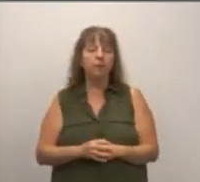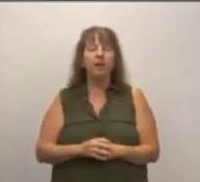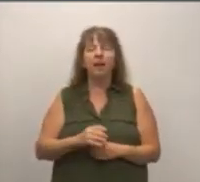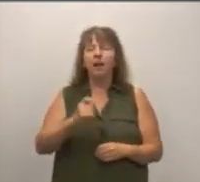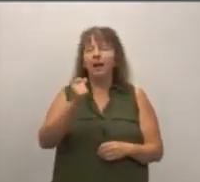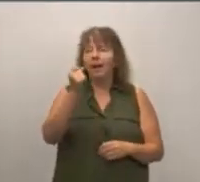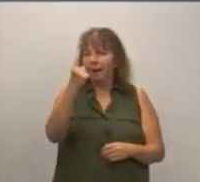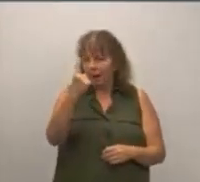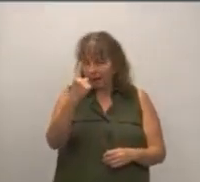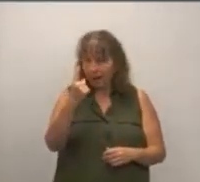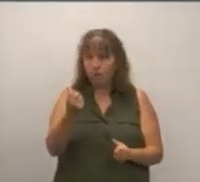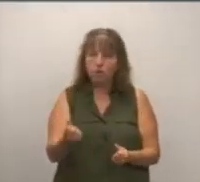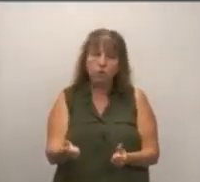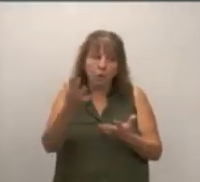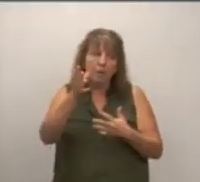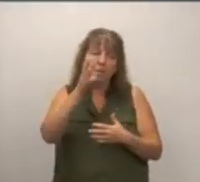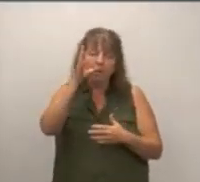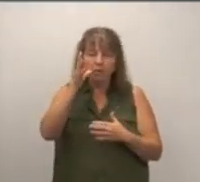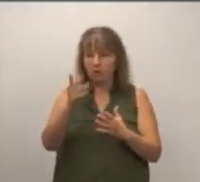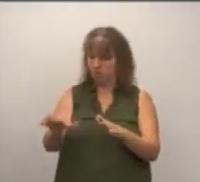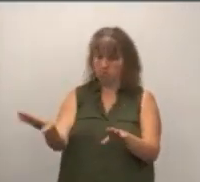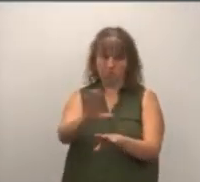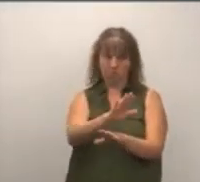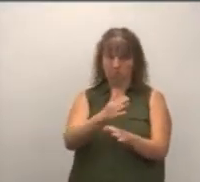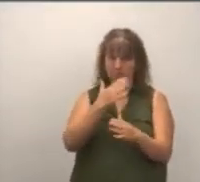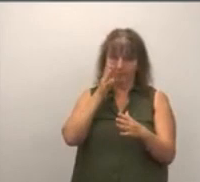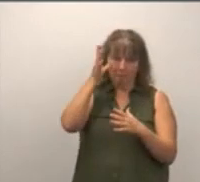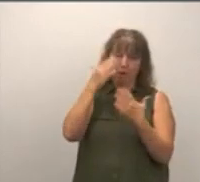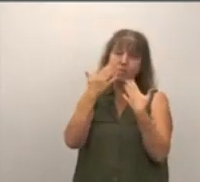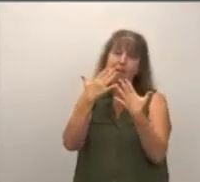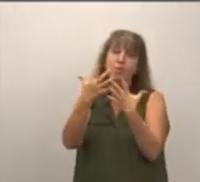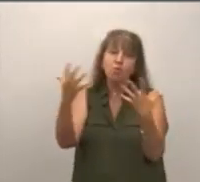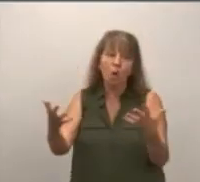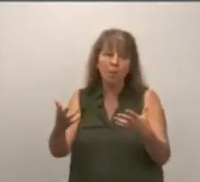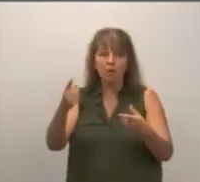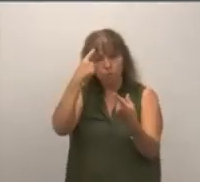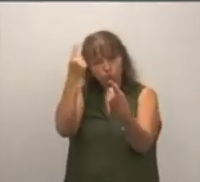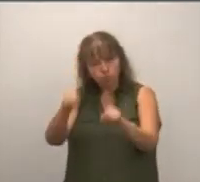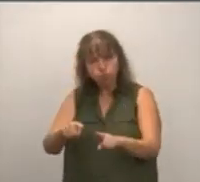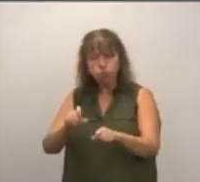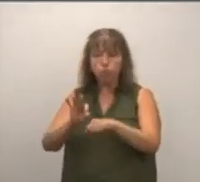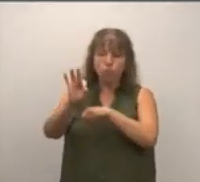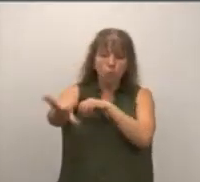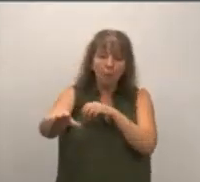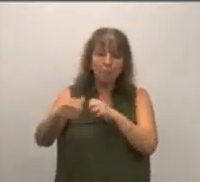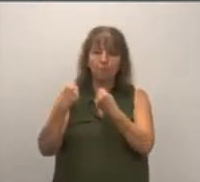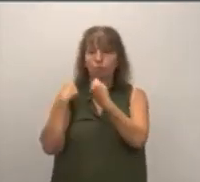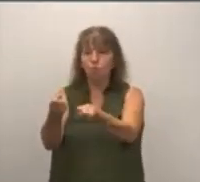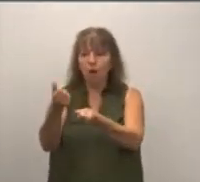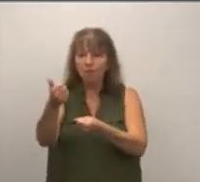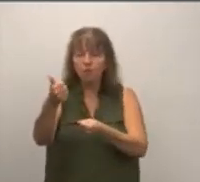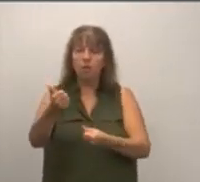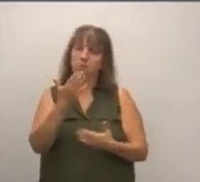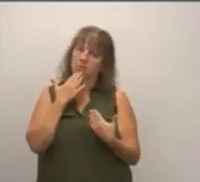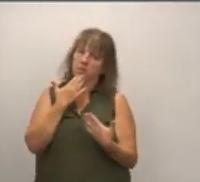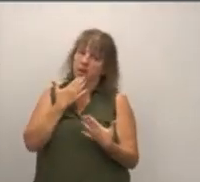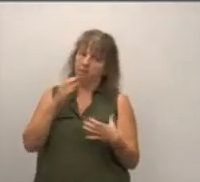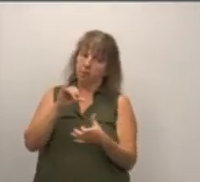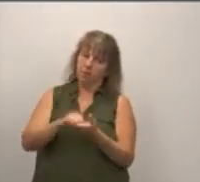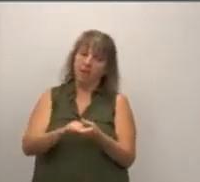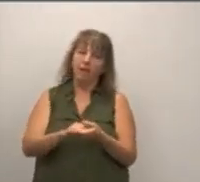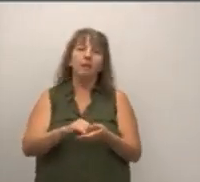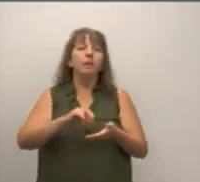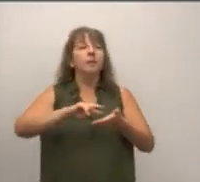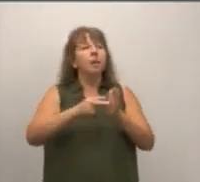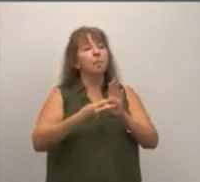of parents, and thank you for this, that have agreed to drive their children this year, we are looking at reconfiguring several